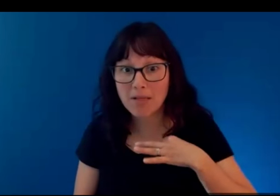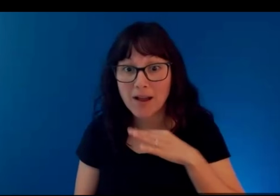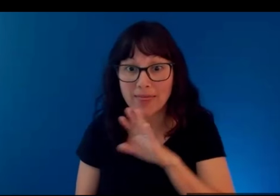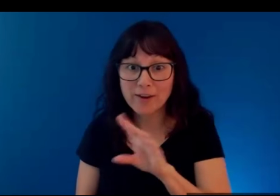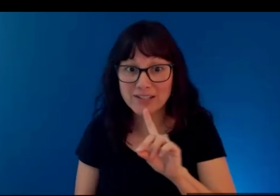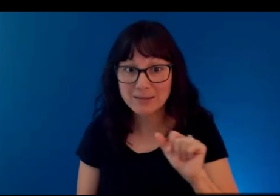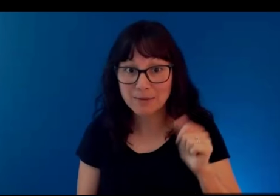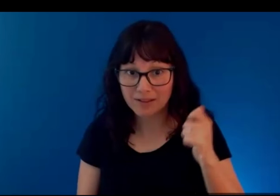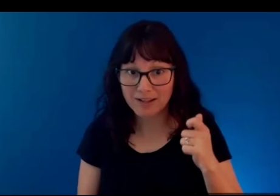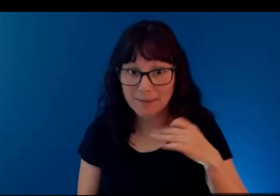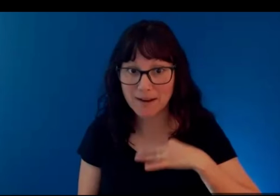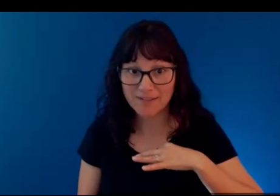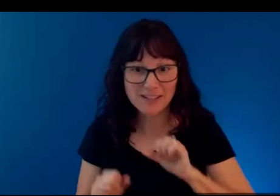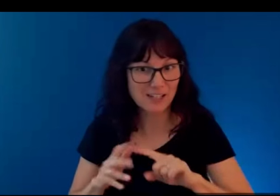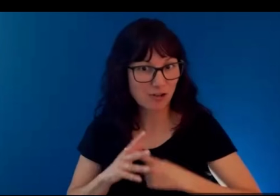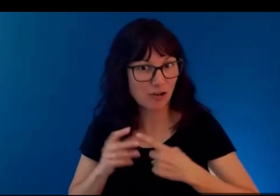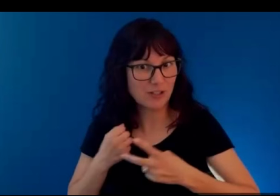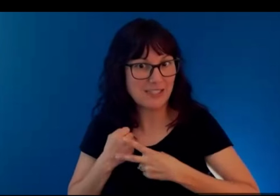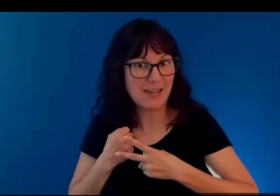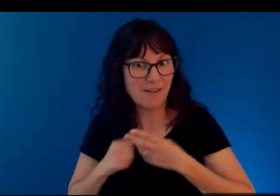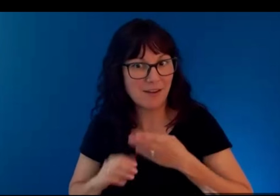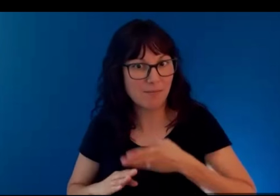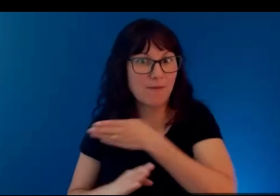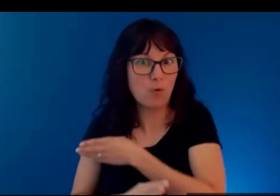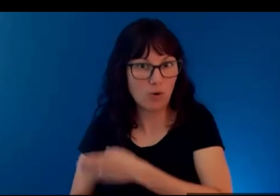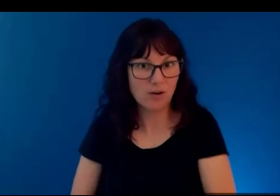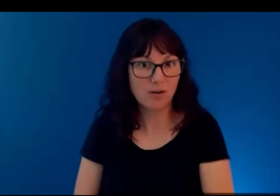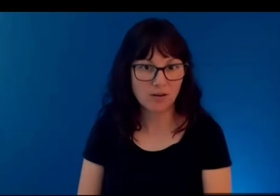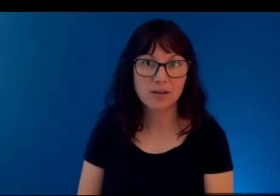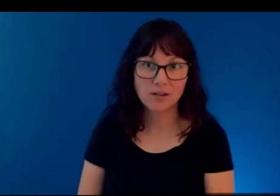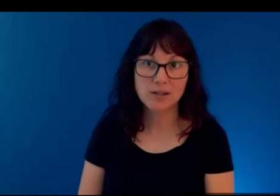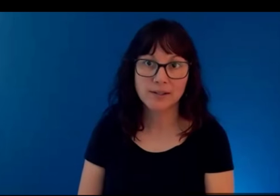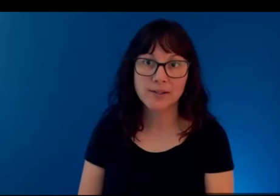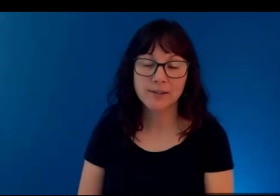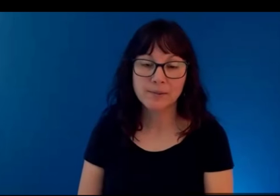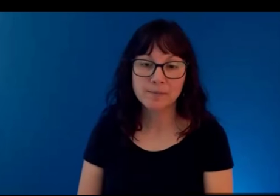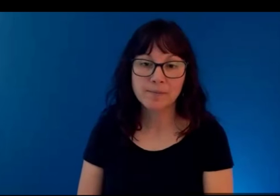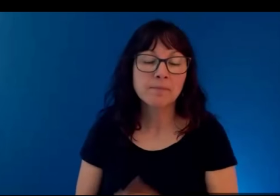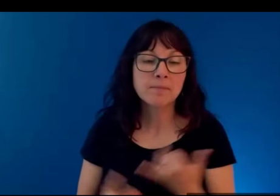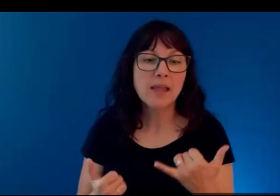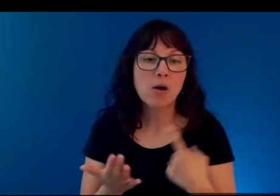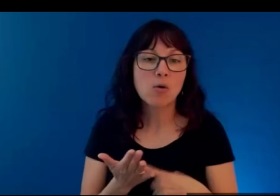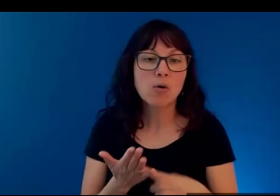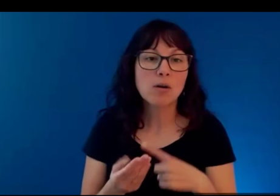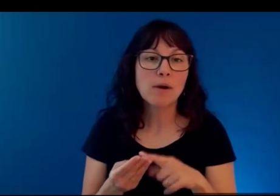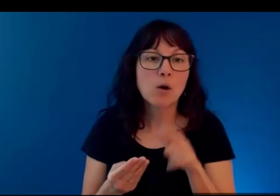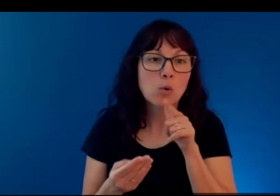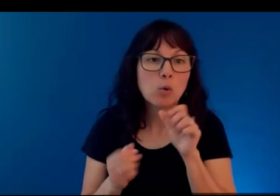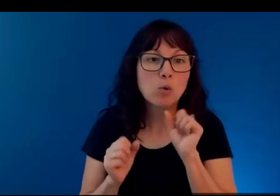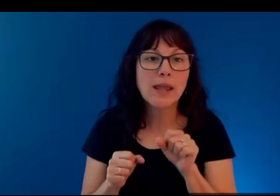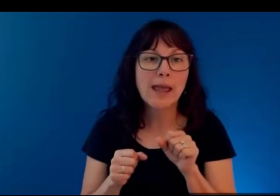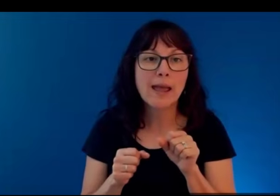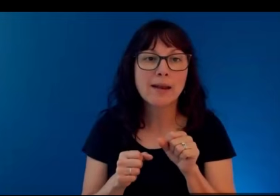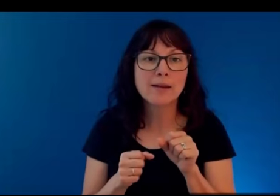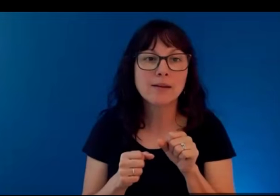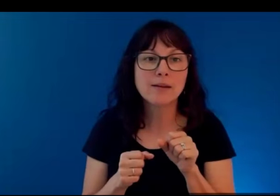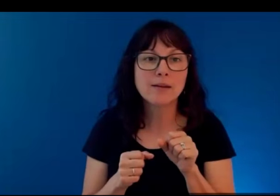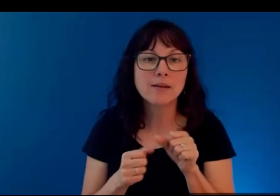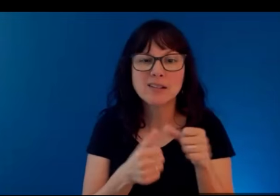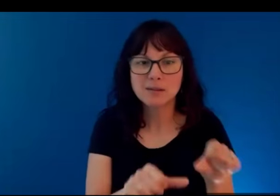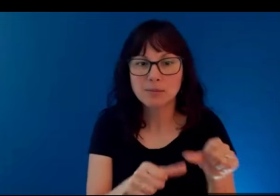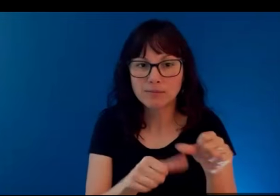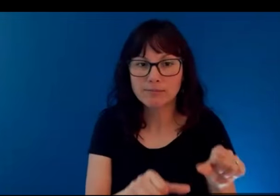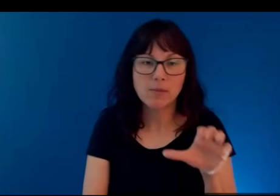disability benefits. They can start saving ahead of time. Now let's talk about who can make contributions to an